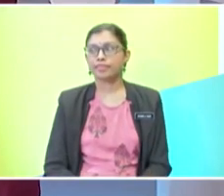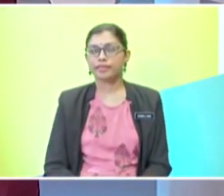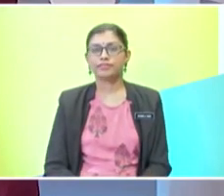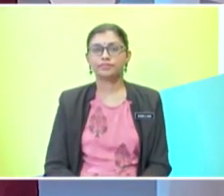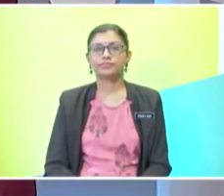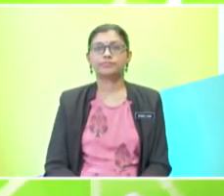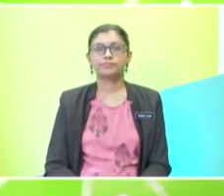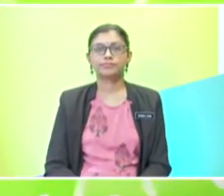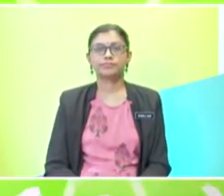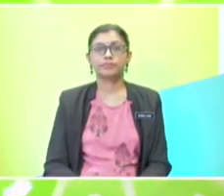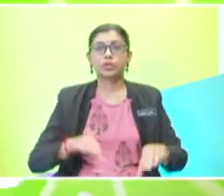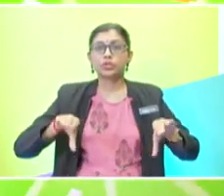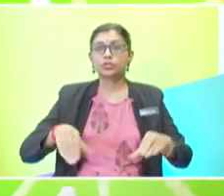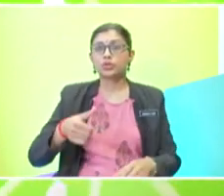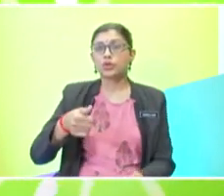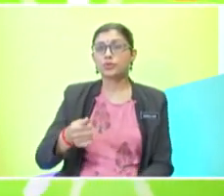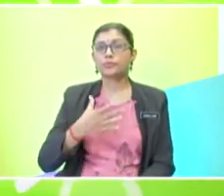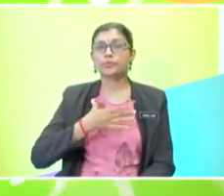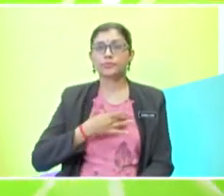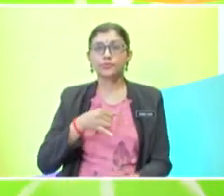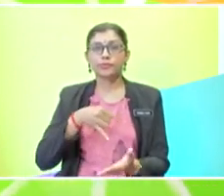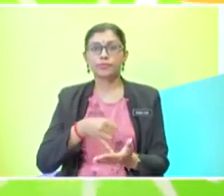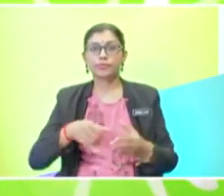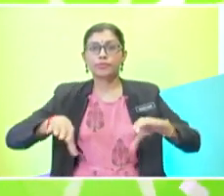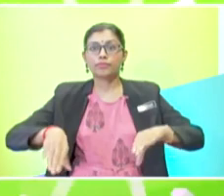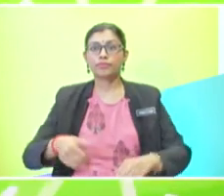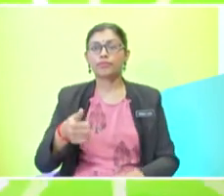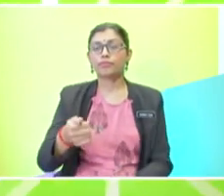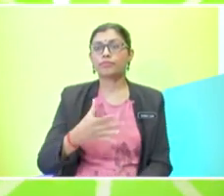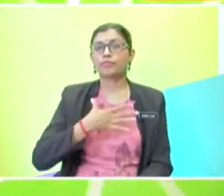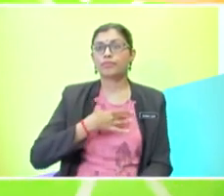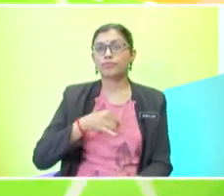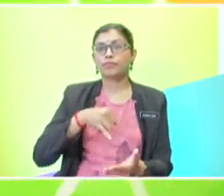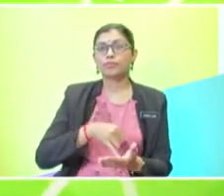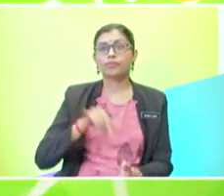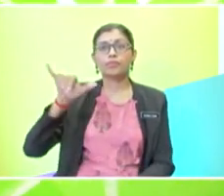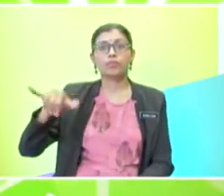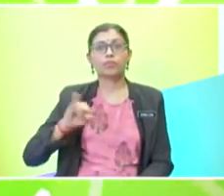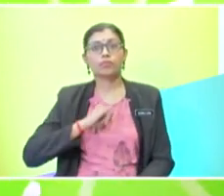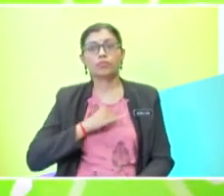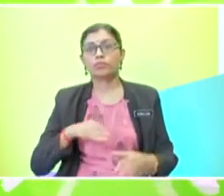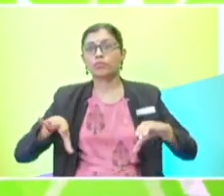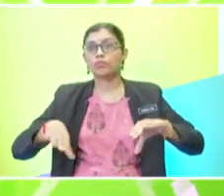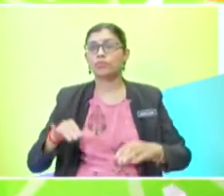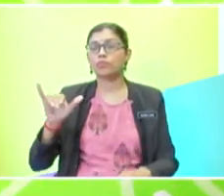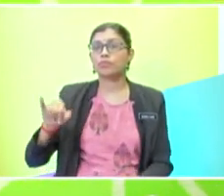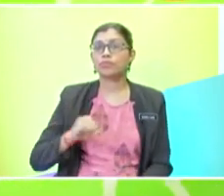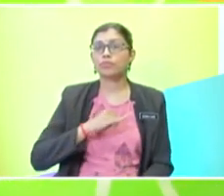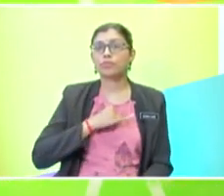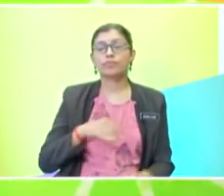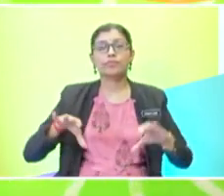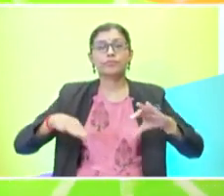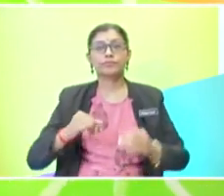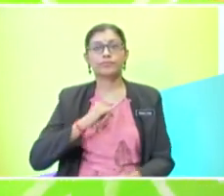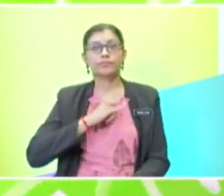Do you like it? Yes I do. Yes I do. I do like ice cream.